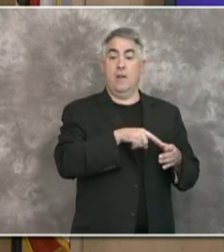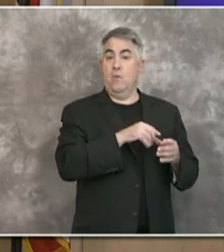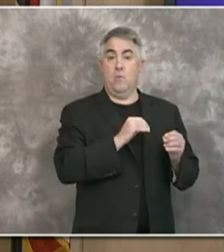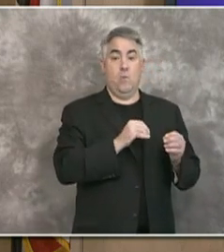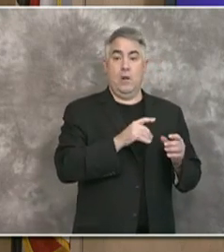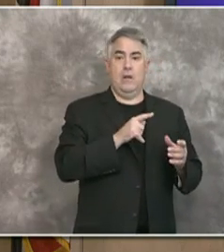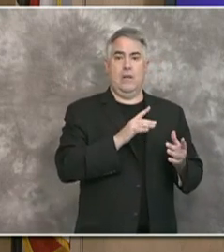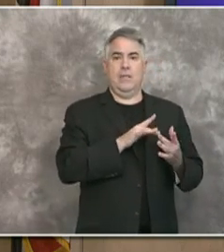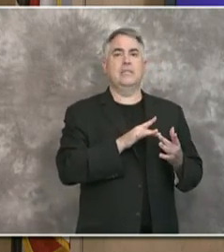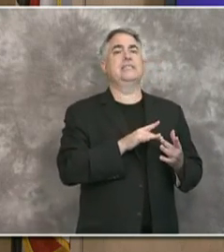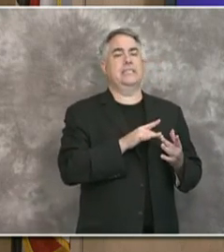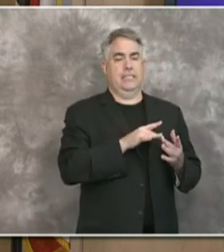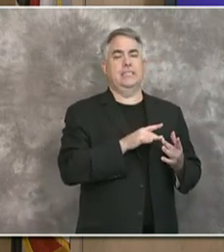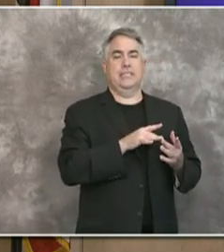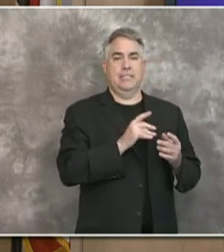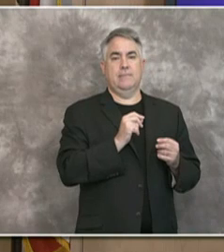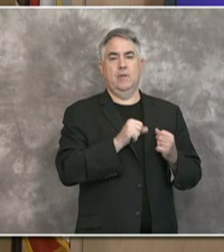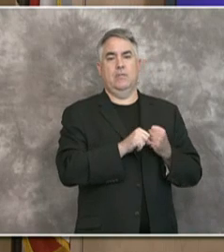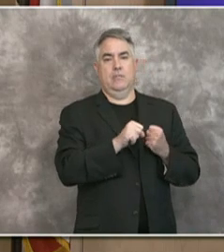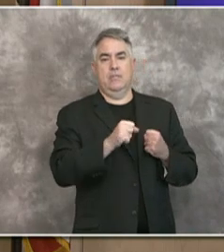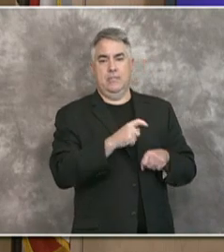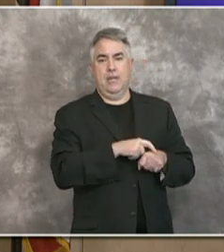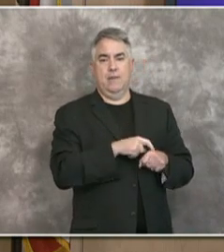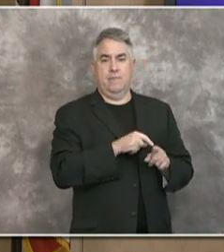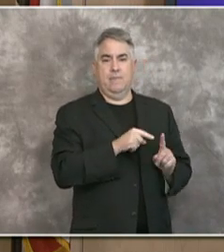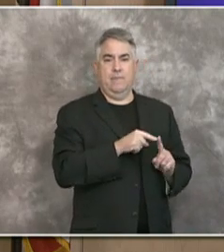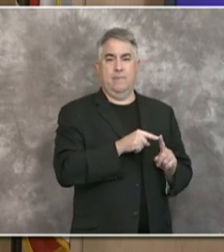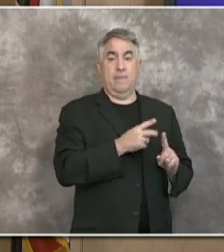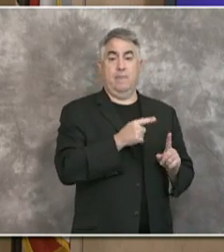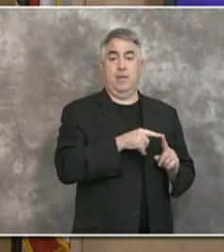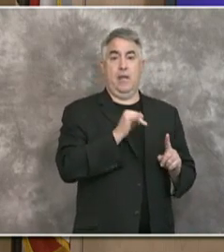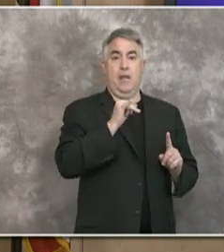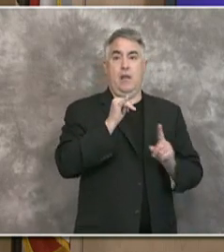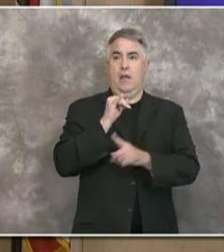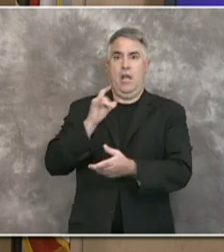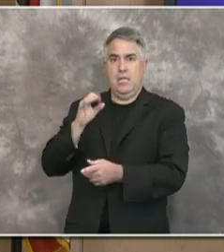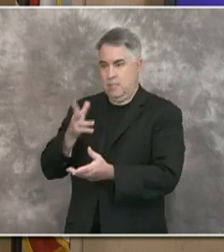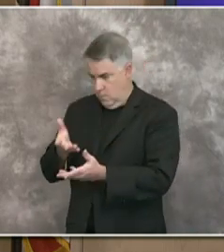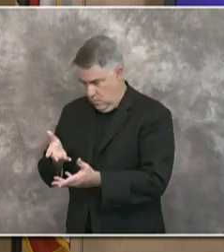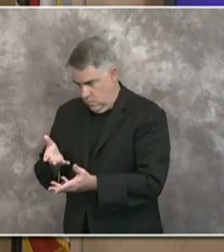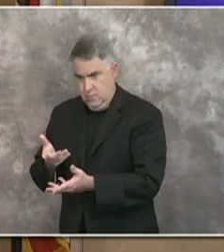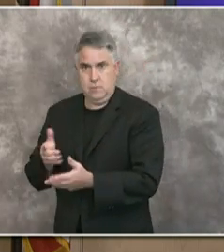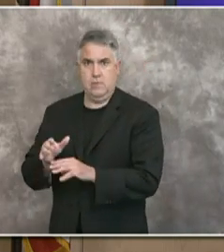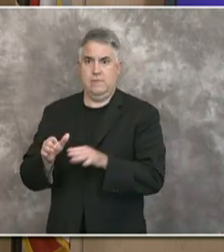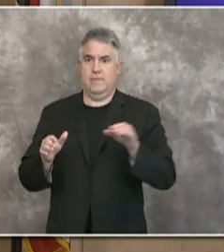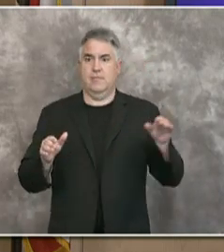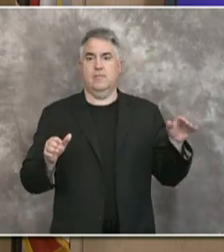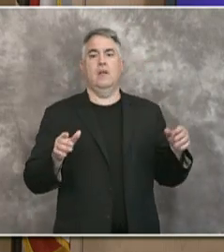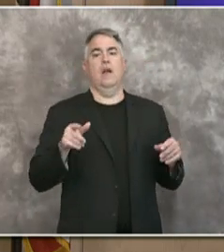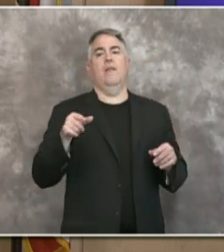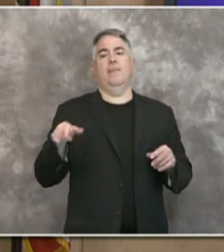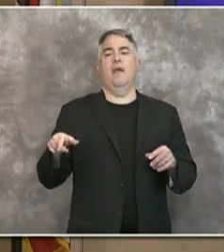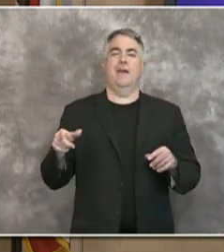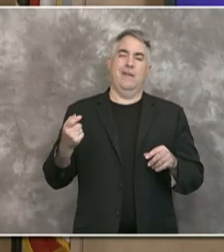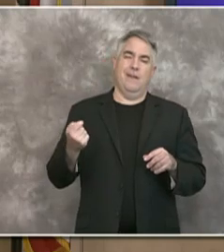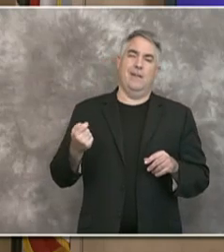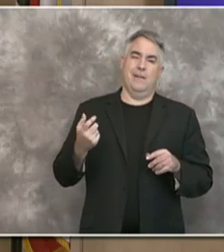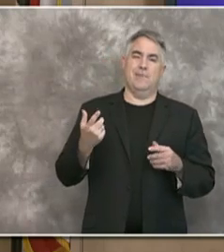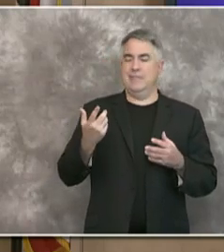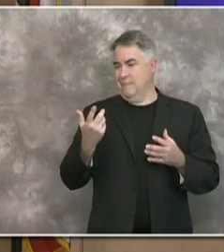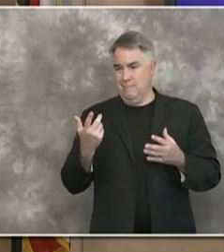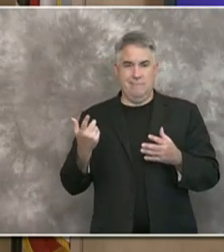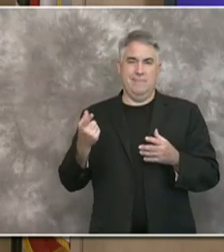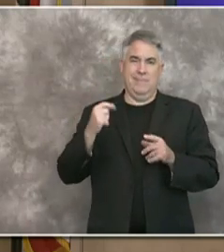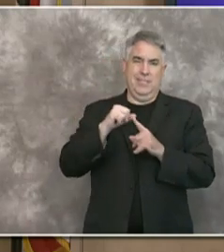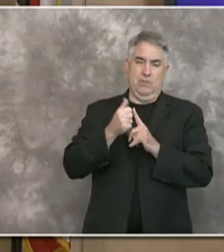or maybe in the intensive care unit, and so there is a little bit of flexibility in there with how long it